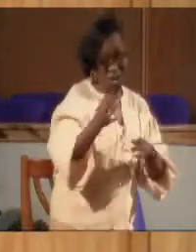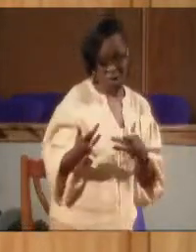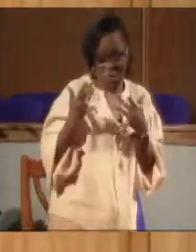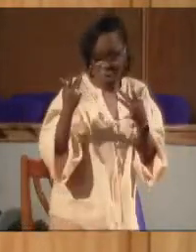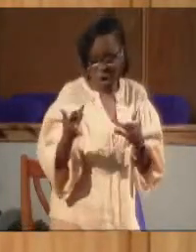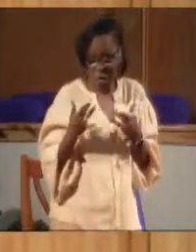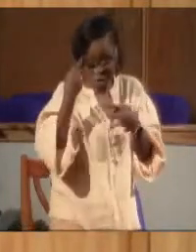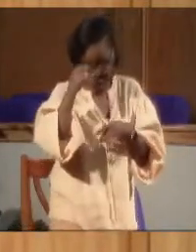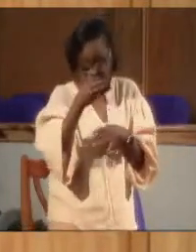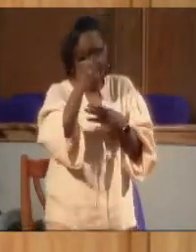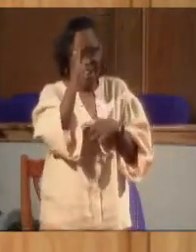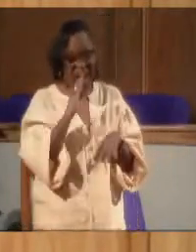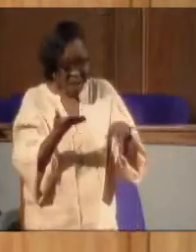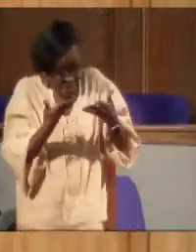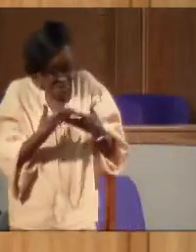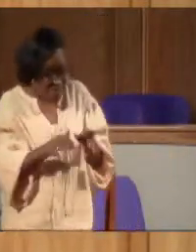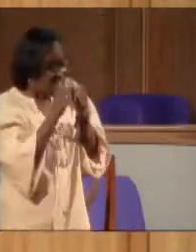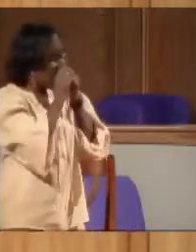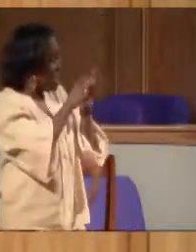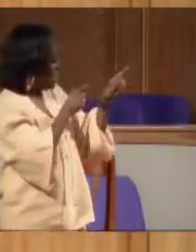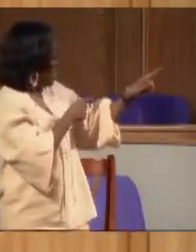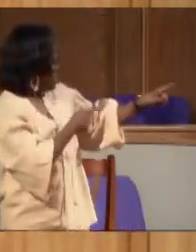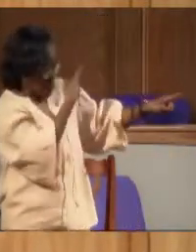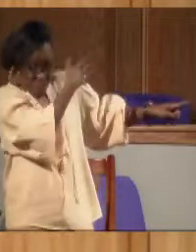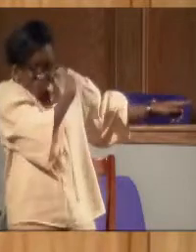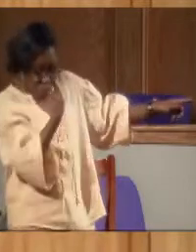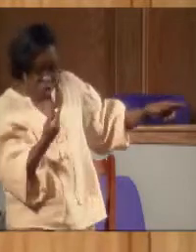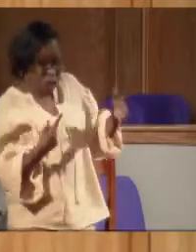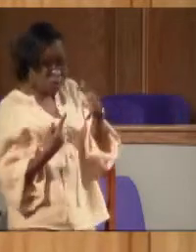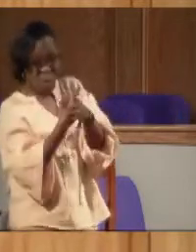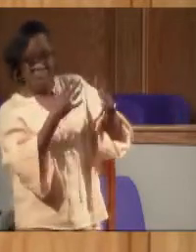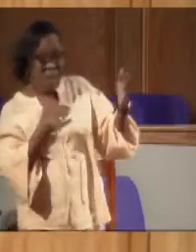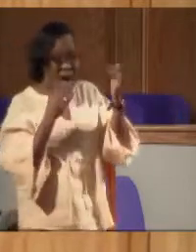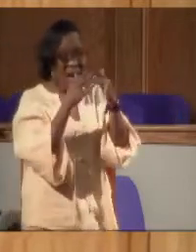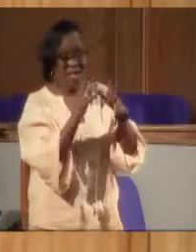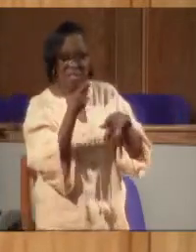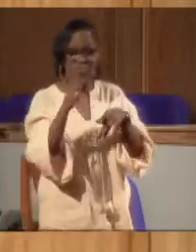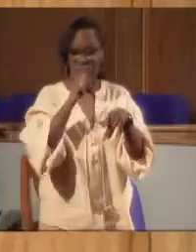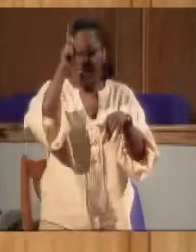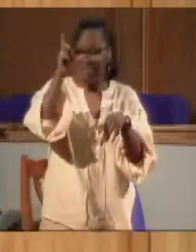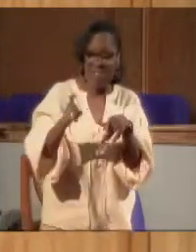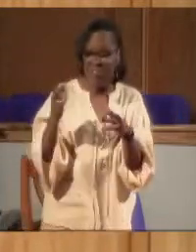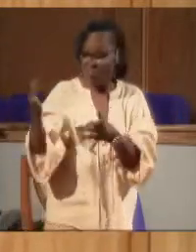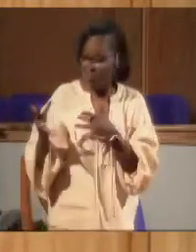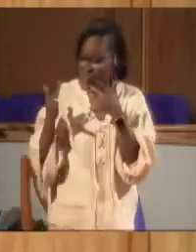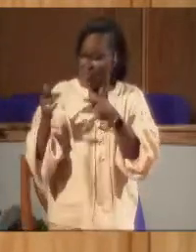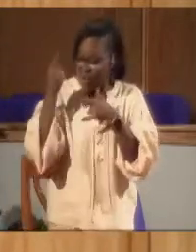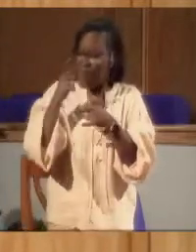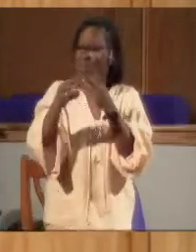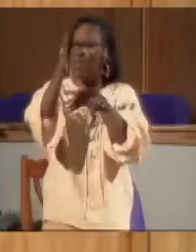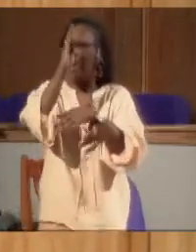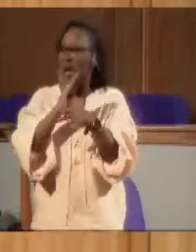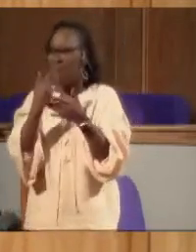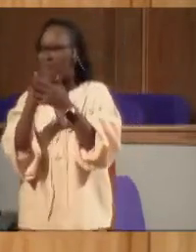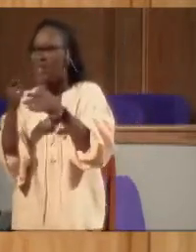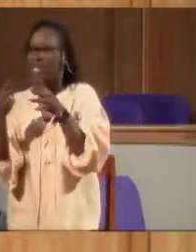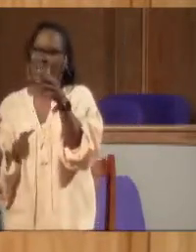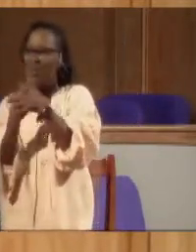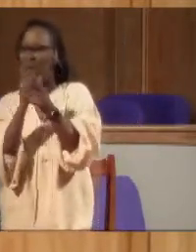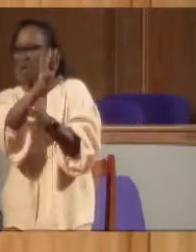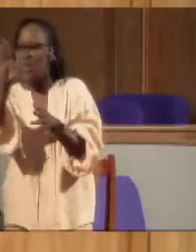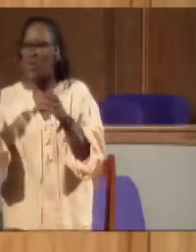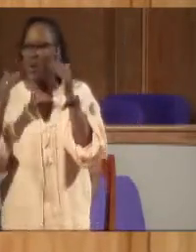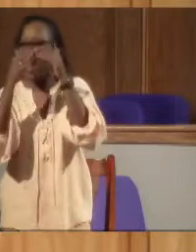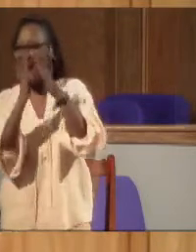shows up at my house. And you don't have to wait for God to bless somebody else before he shows up at your house. God